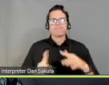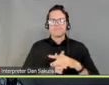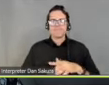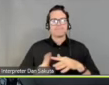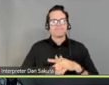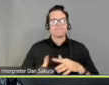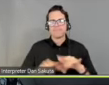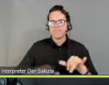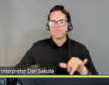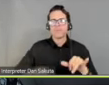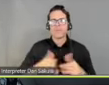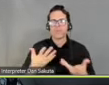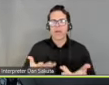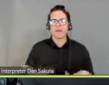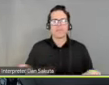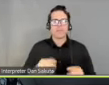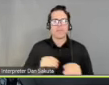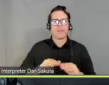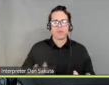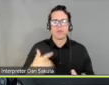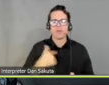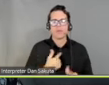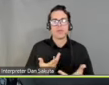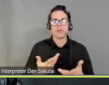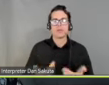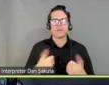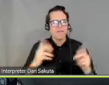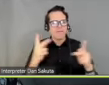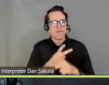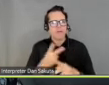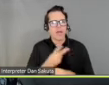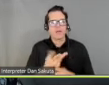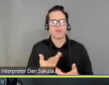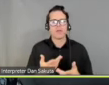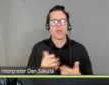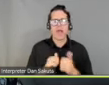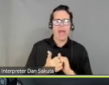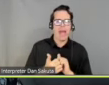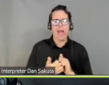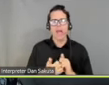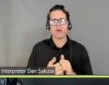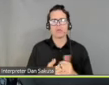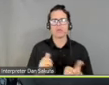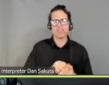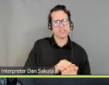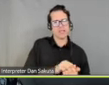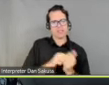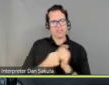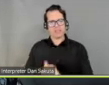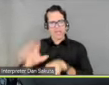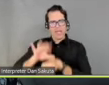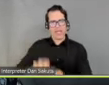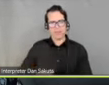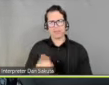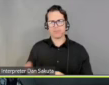through the pandemic in our field is that everybody's trying to figure out how to do everyday activities in a new way to keep themselves and their families and